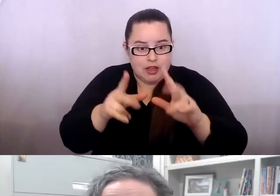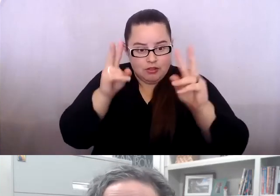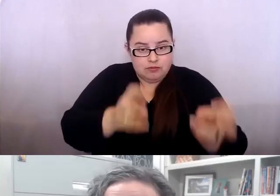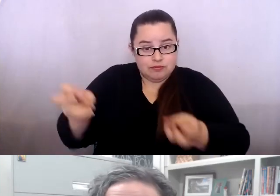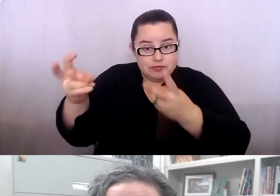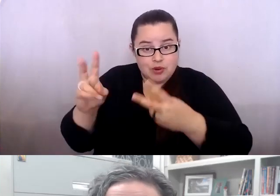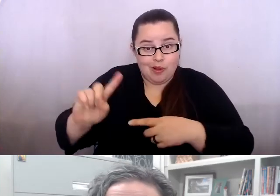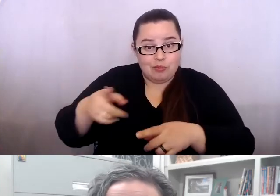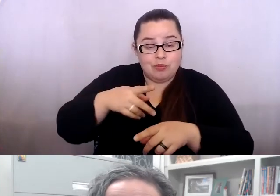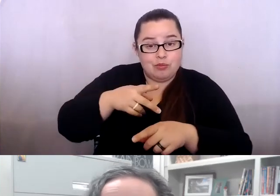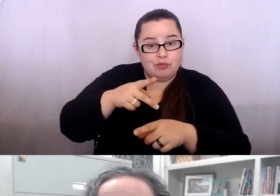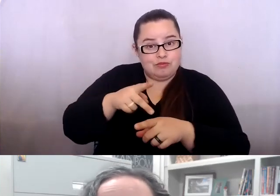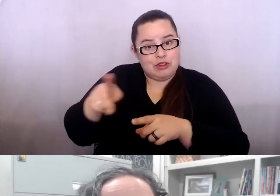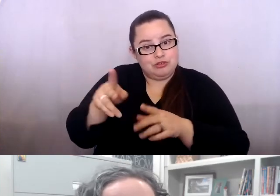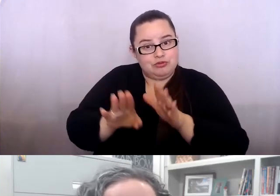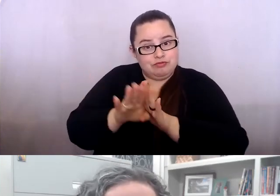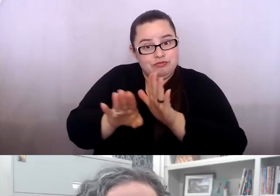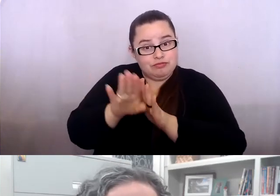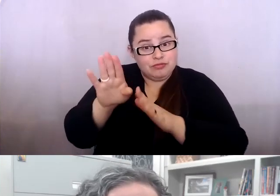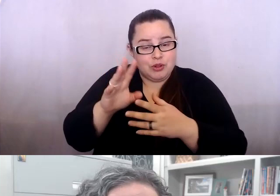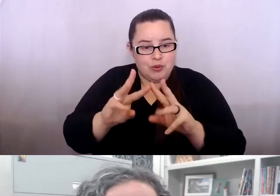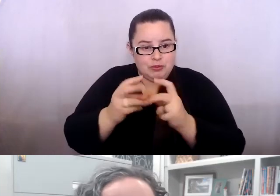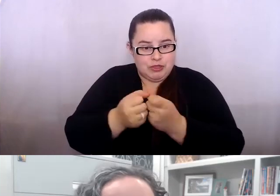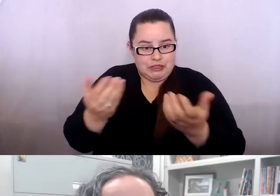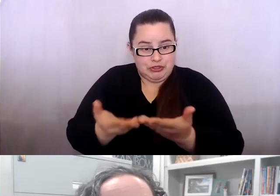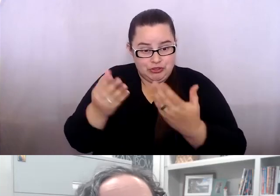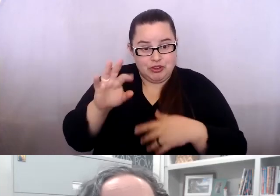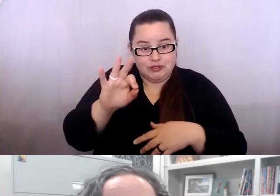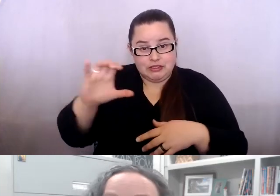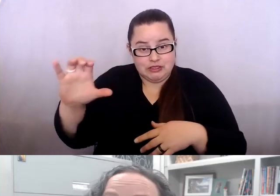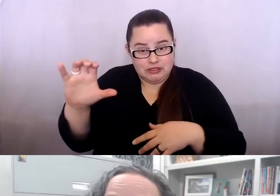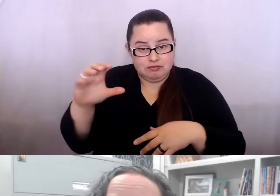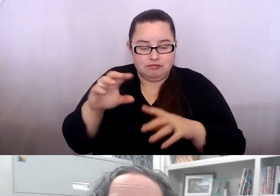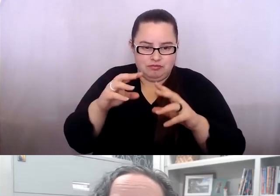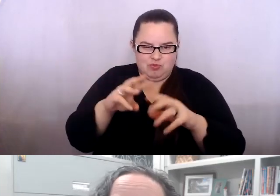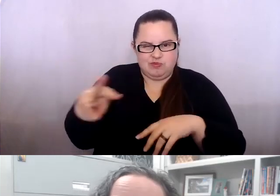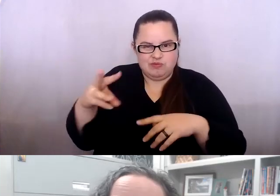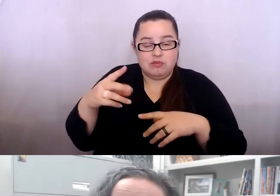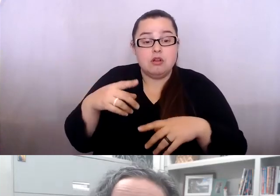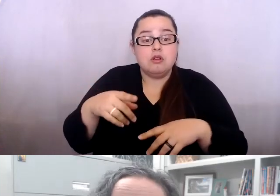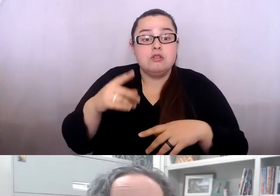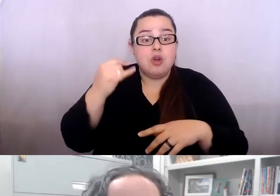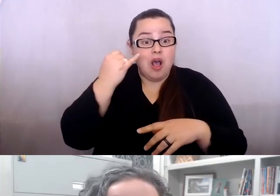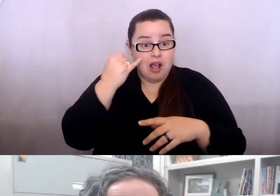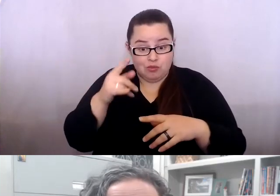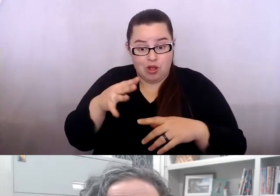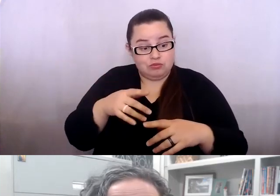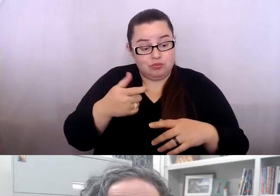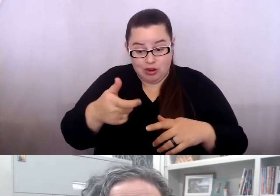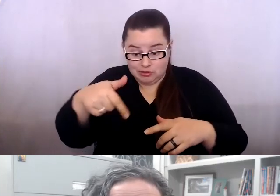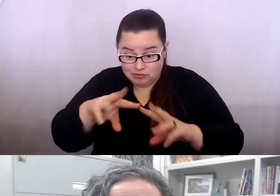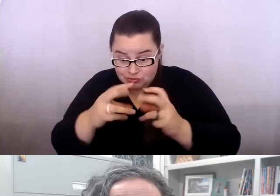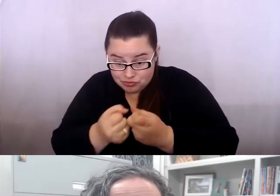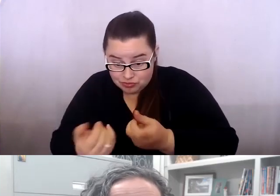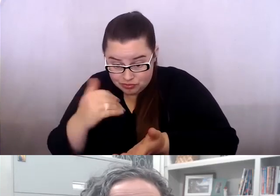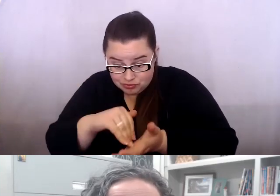the professional development website here at FCC. The link is in the chat if you'd like to go back and either reference this session or other sessions in